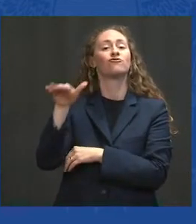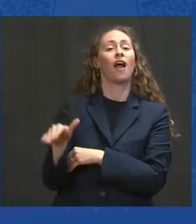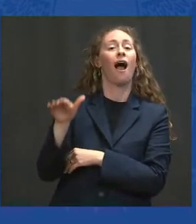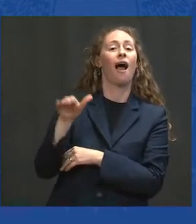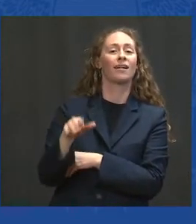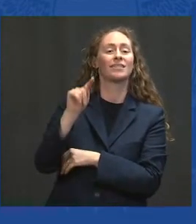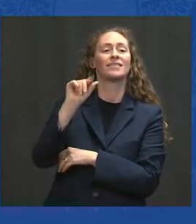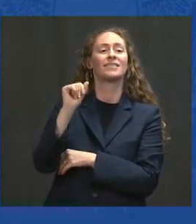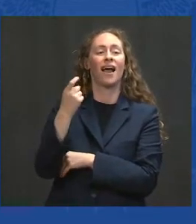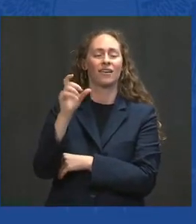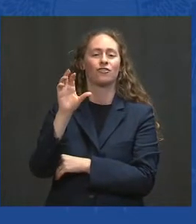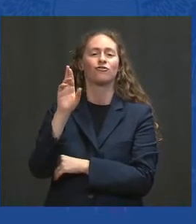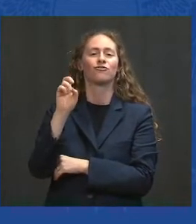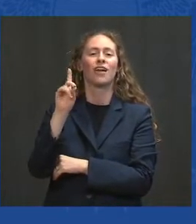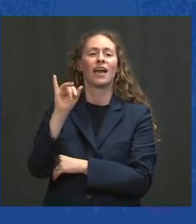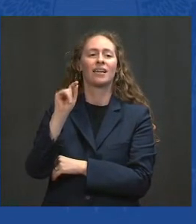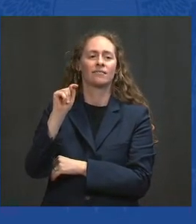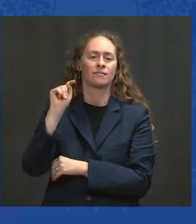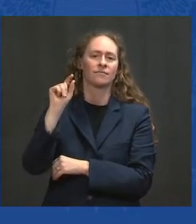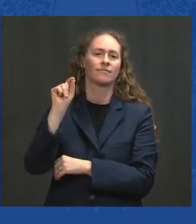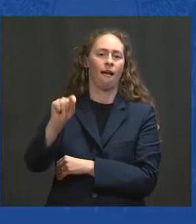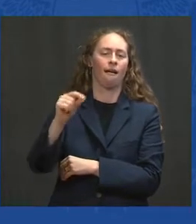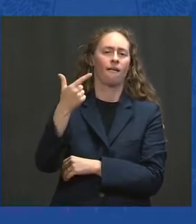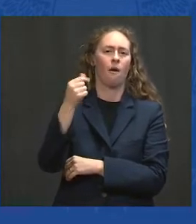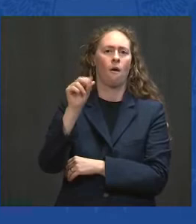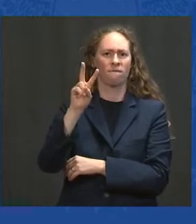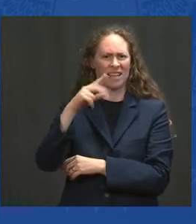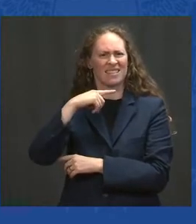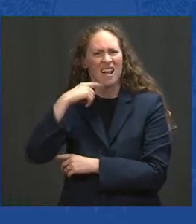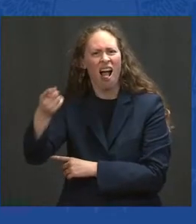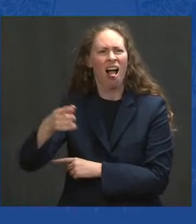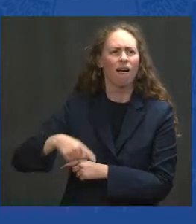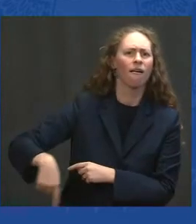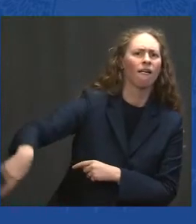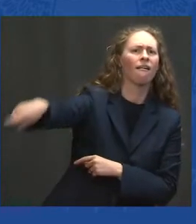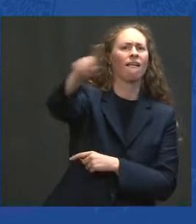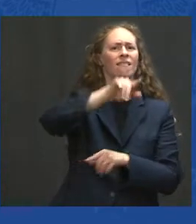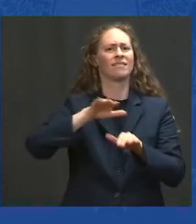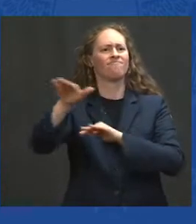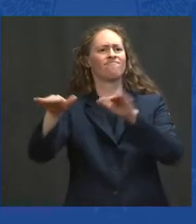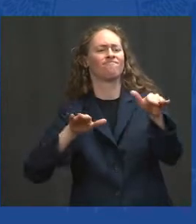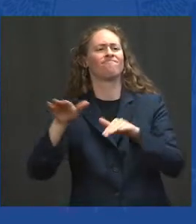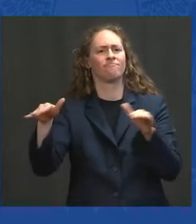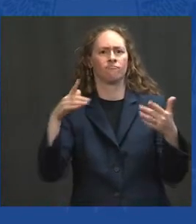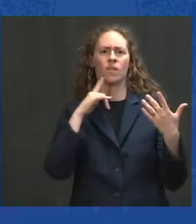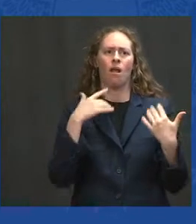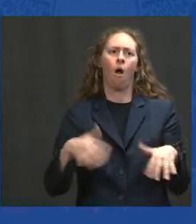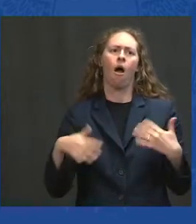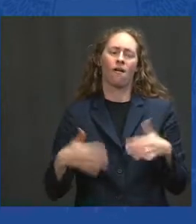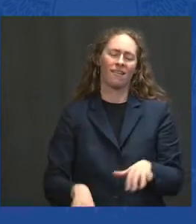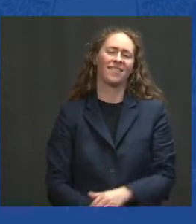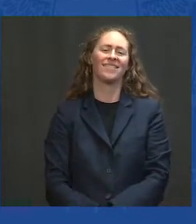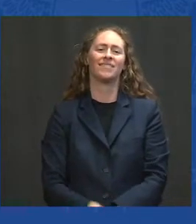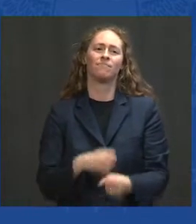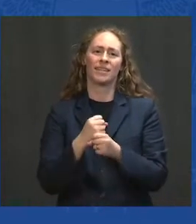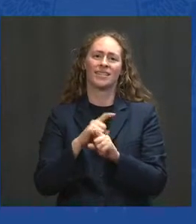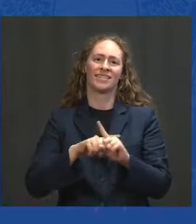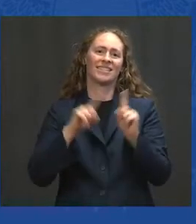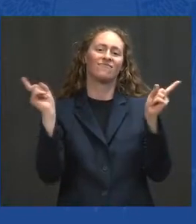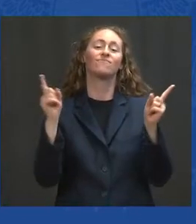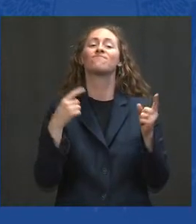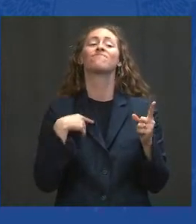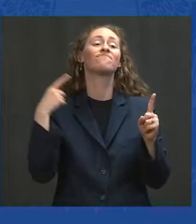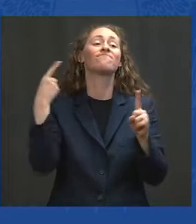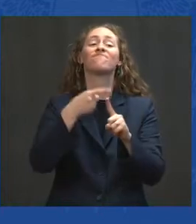childtaxcredit.gov to learn more about the difference this is going to make in their lives. Let me close with this. I signed the